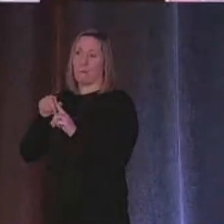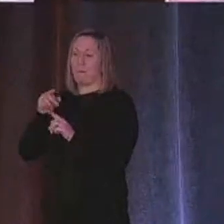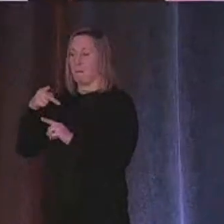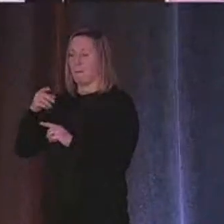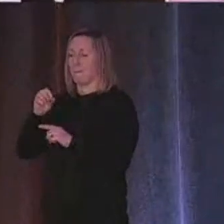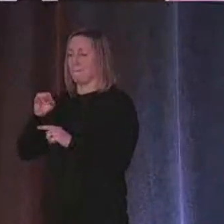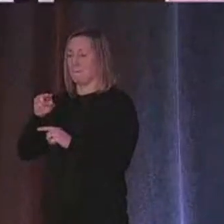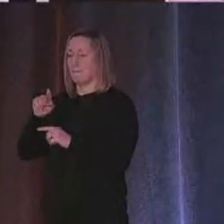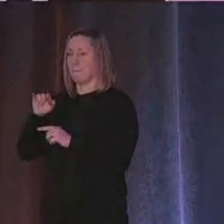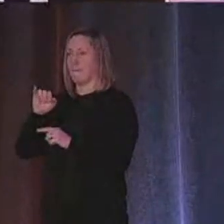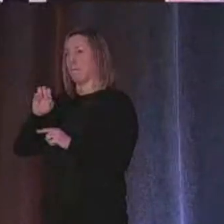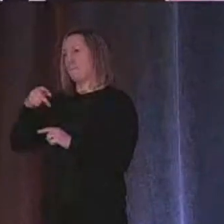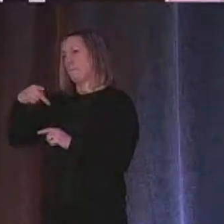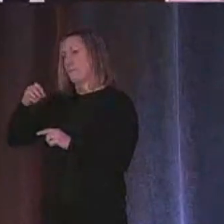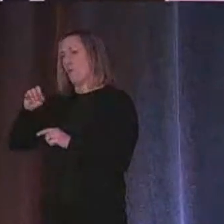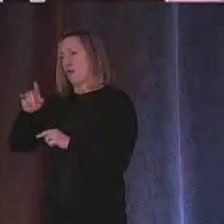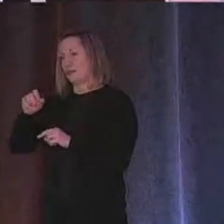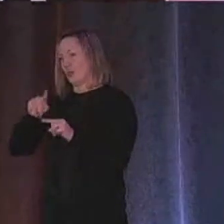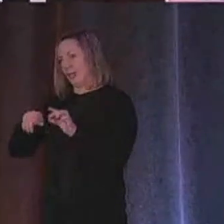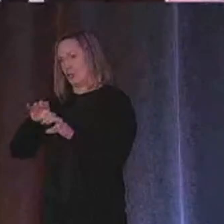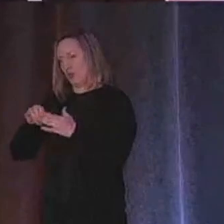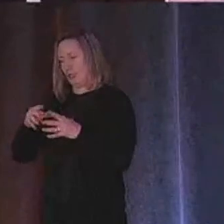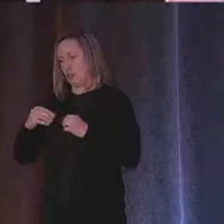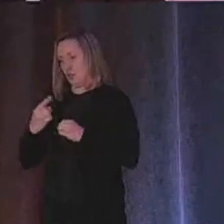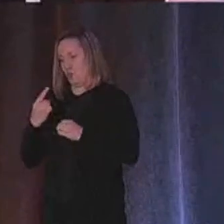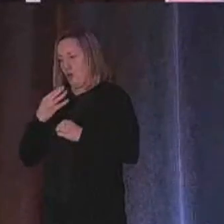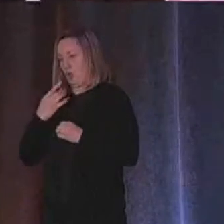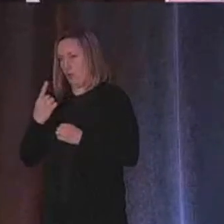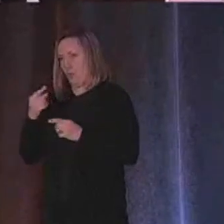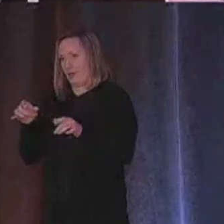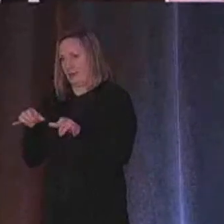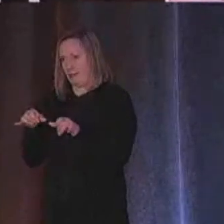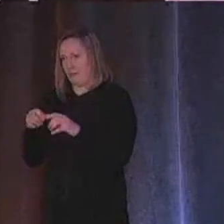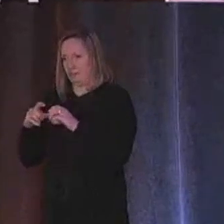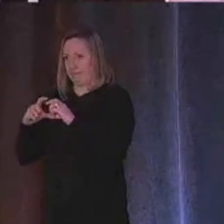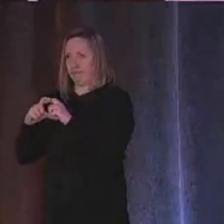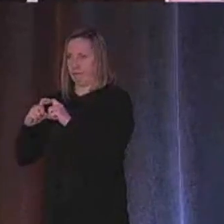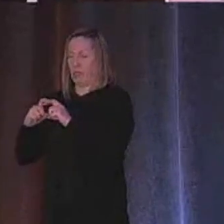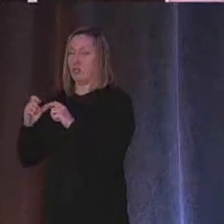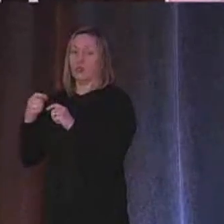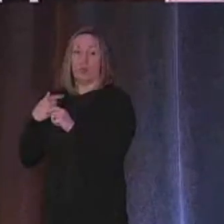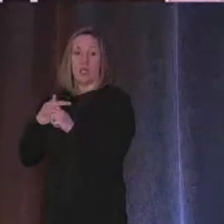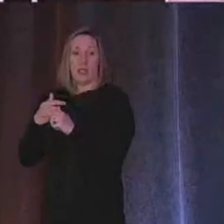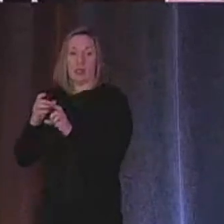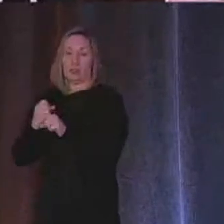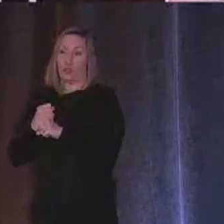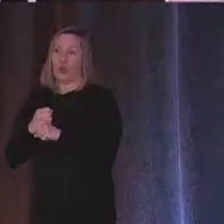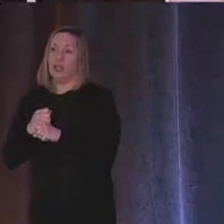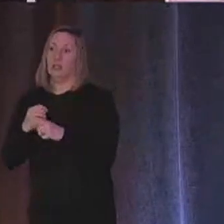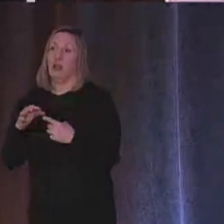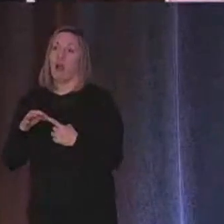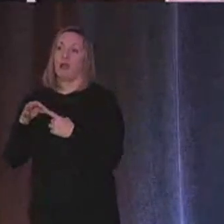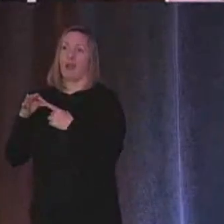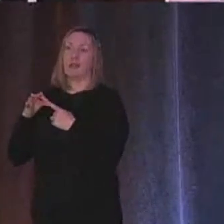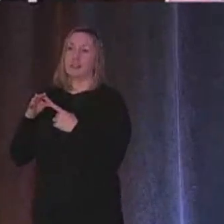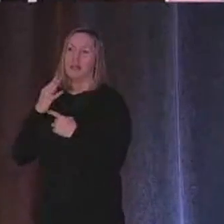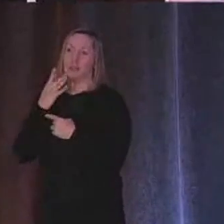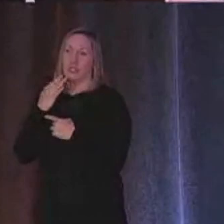right? It kind of takes in one color and one size. So we had to create a custom shader to do